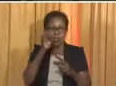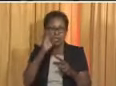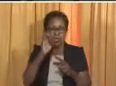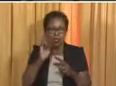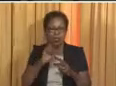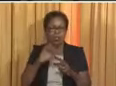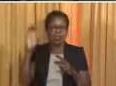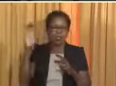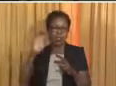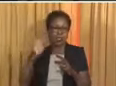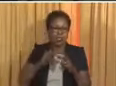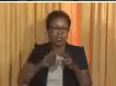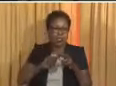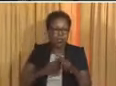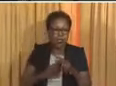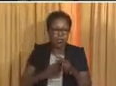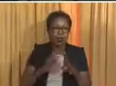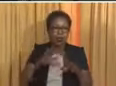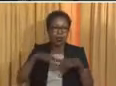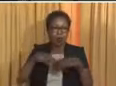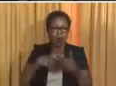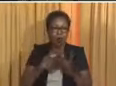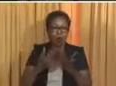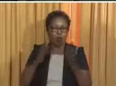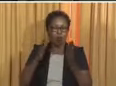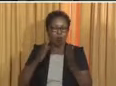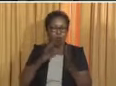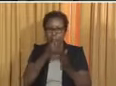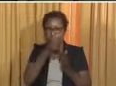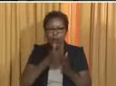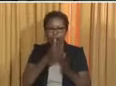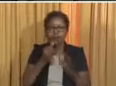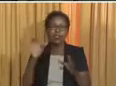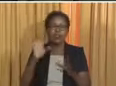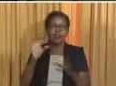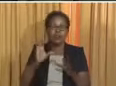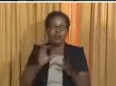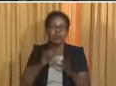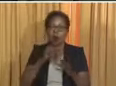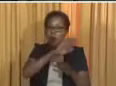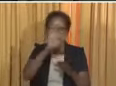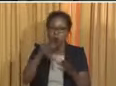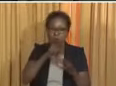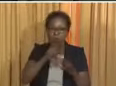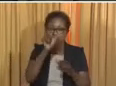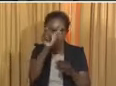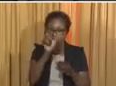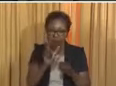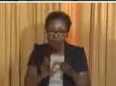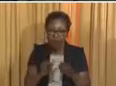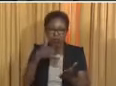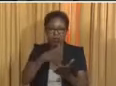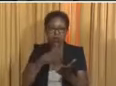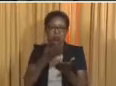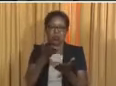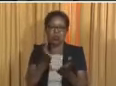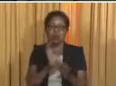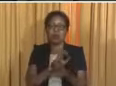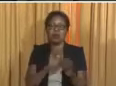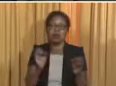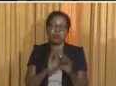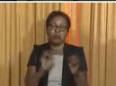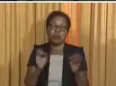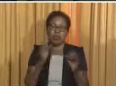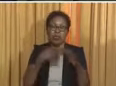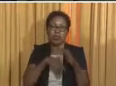citizen initiated, and private citizen. None of these words appear in Articles 255 to 257 of